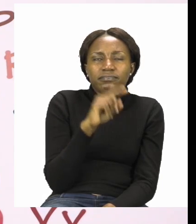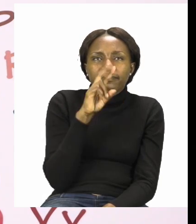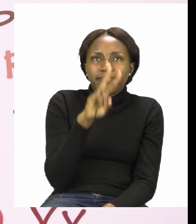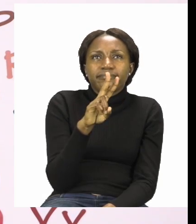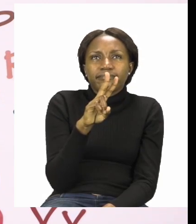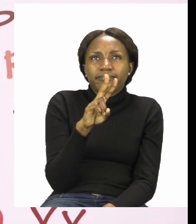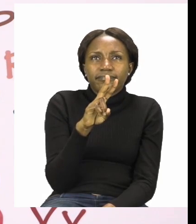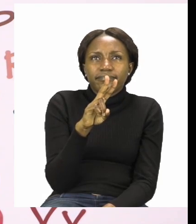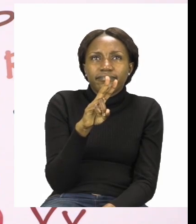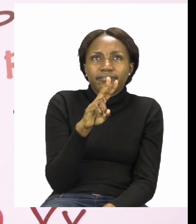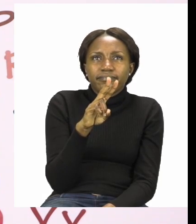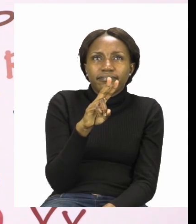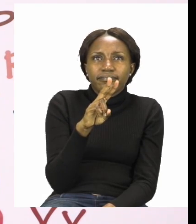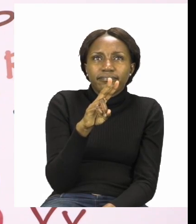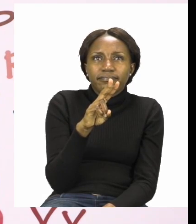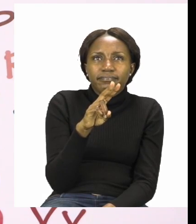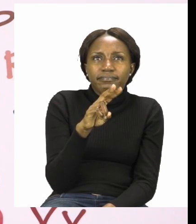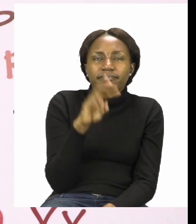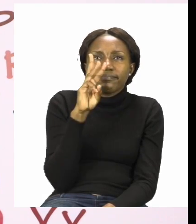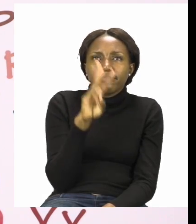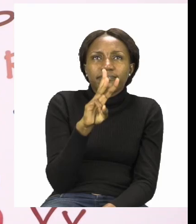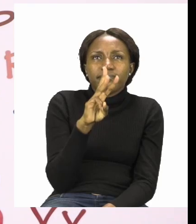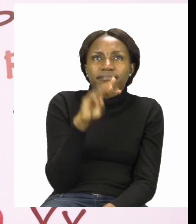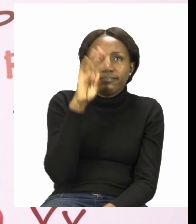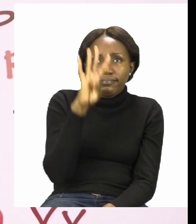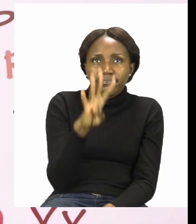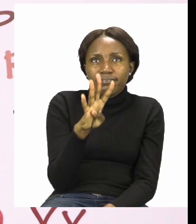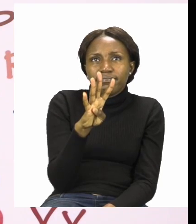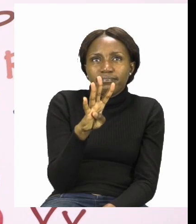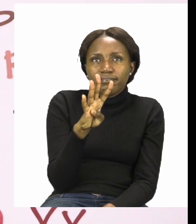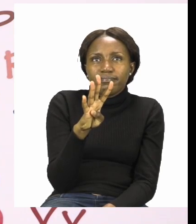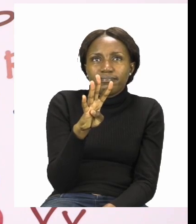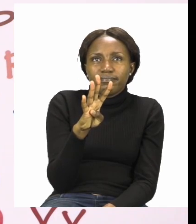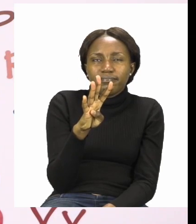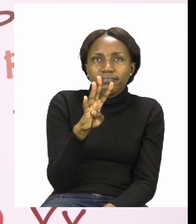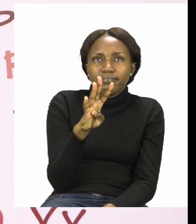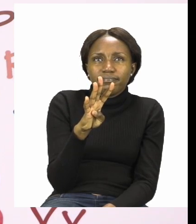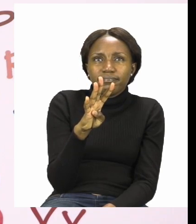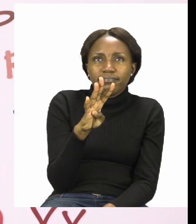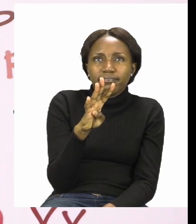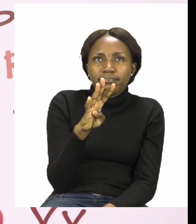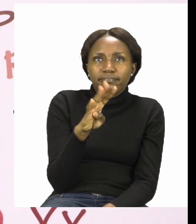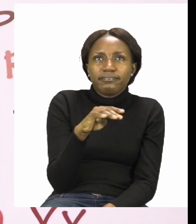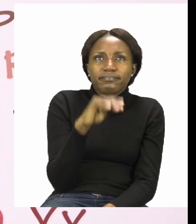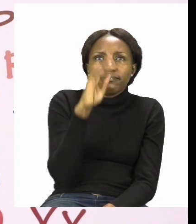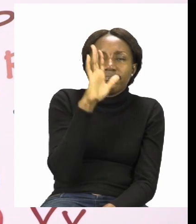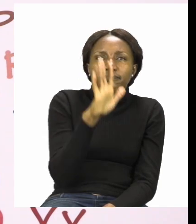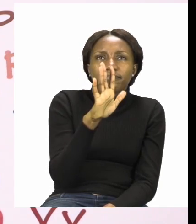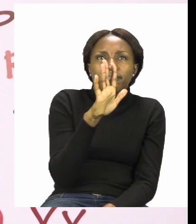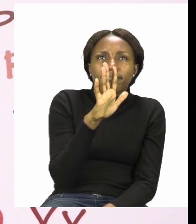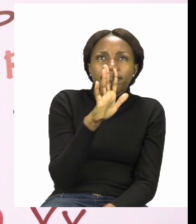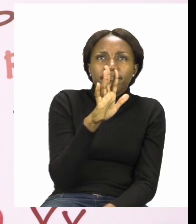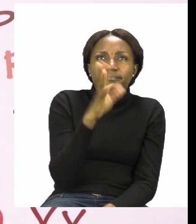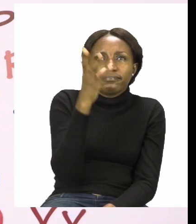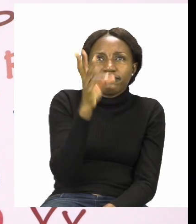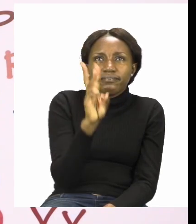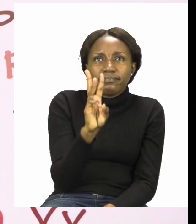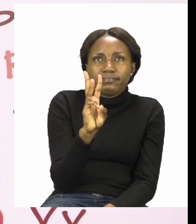2 is missing, 3, 4 is missing,